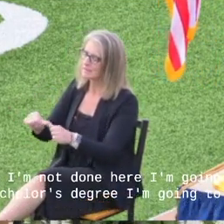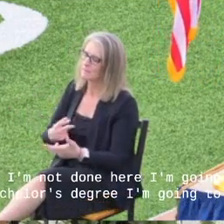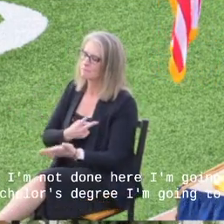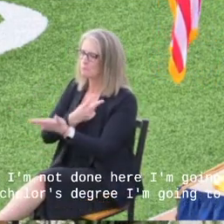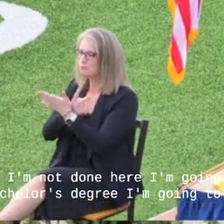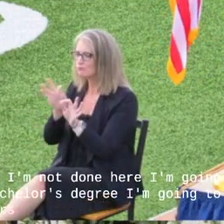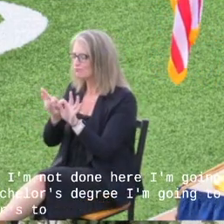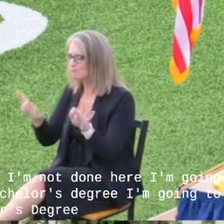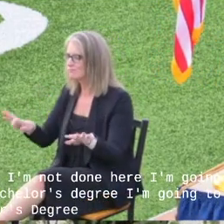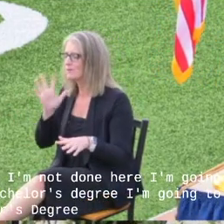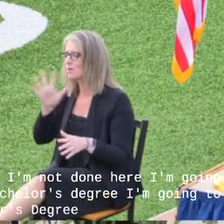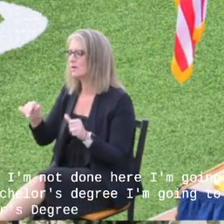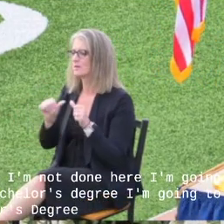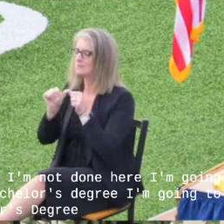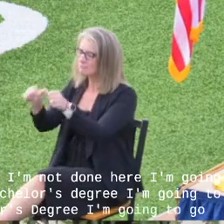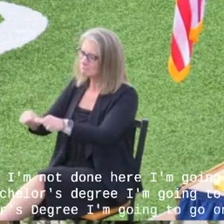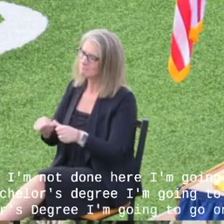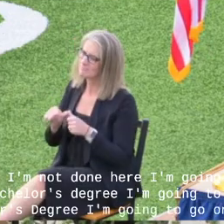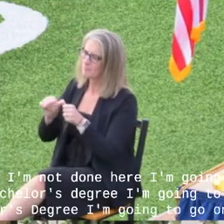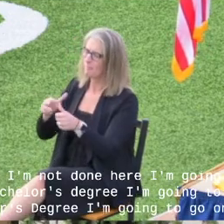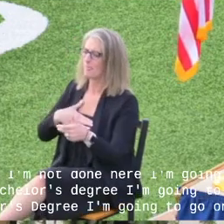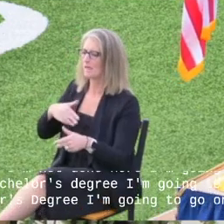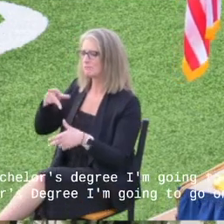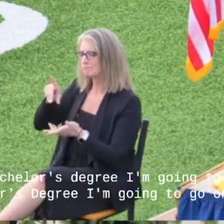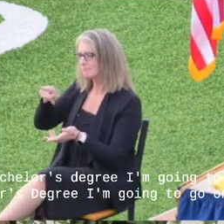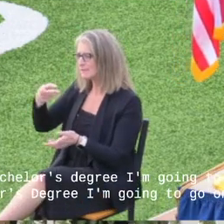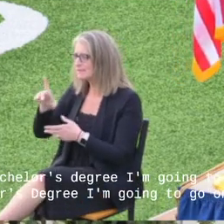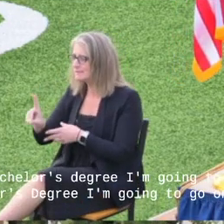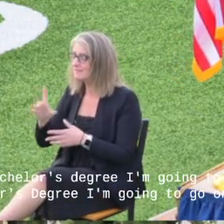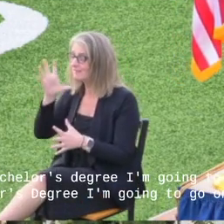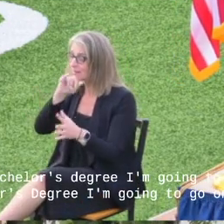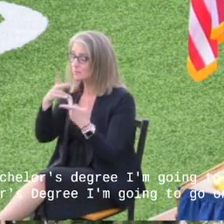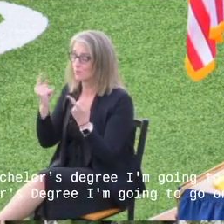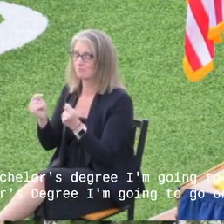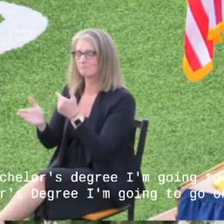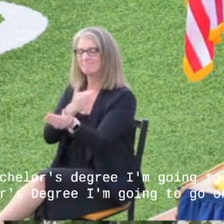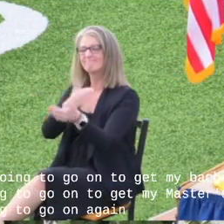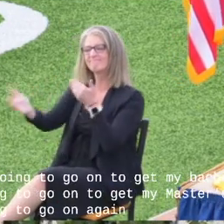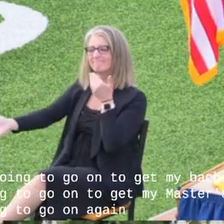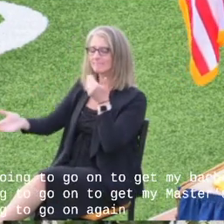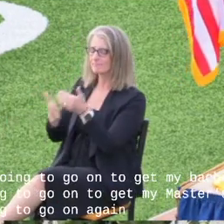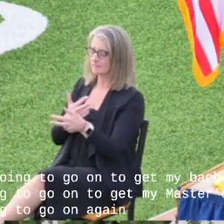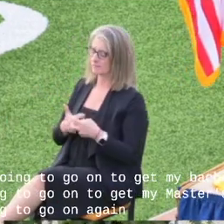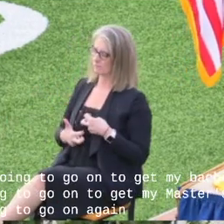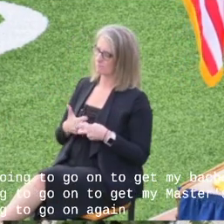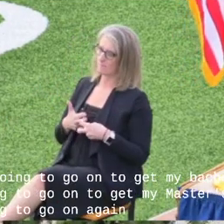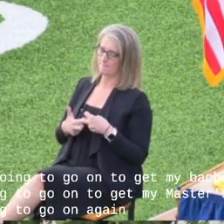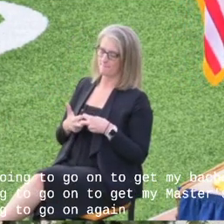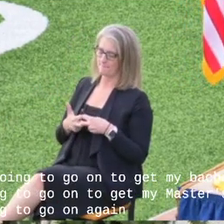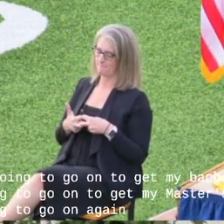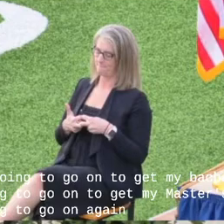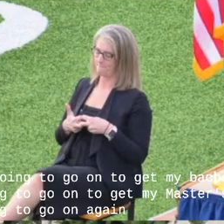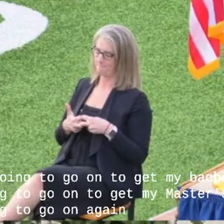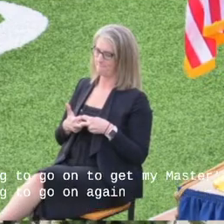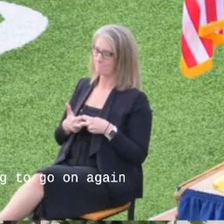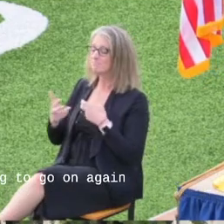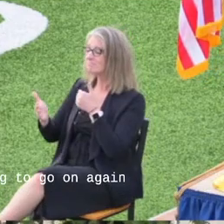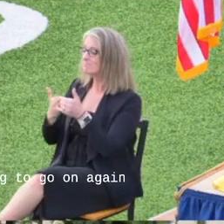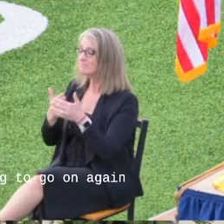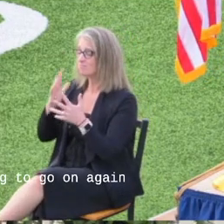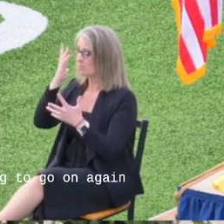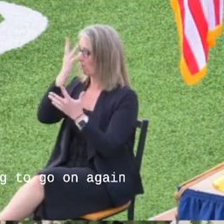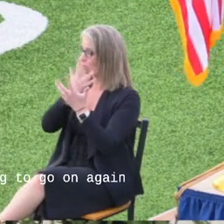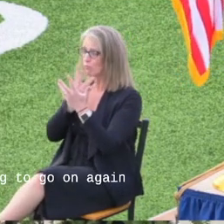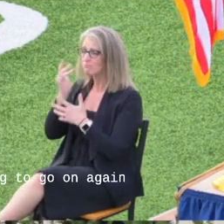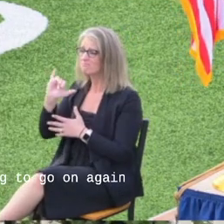my master's degree. I'm going to go on to get my doctorate. Guess what? Despite the difficulty, despite what it